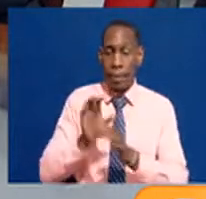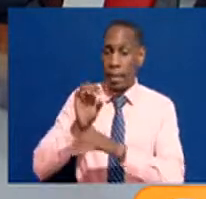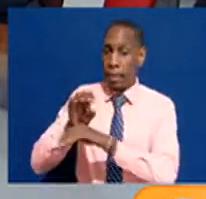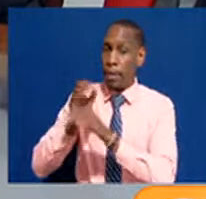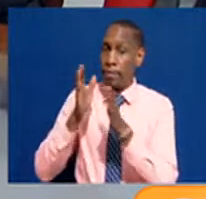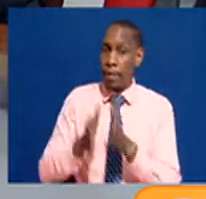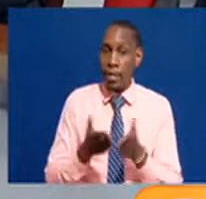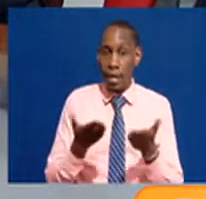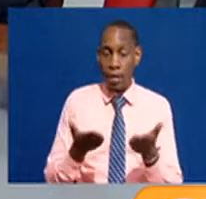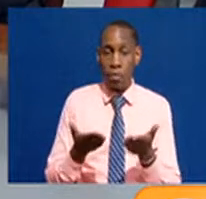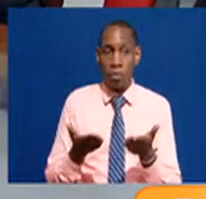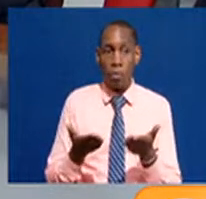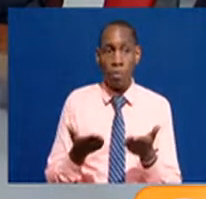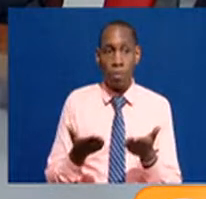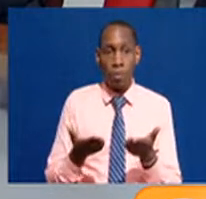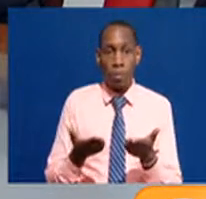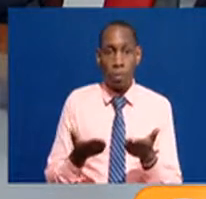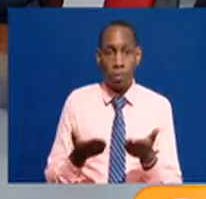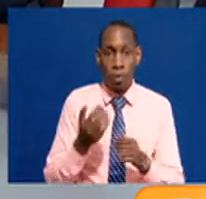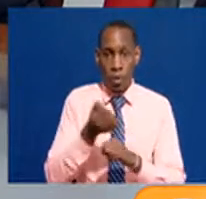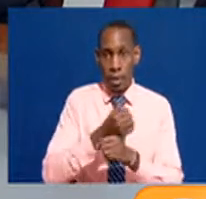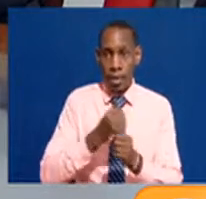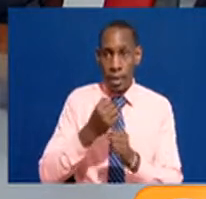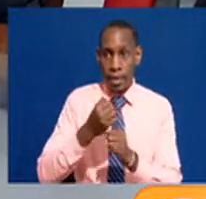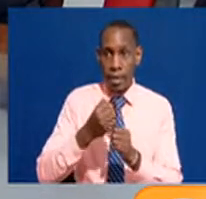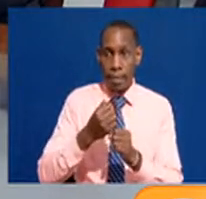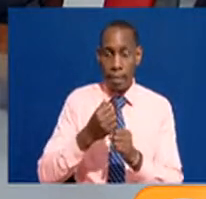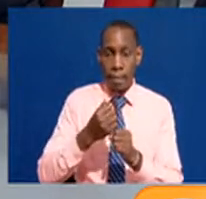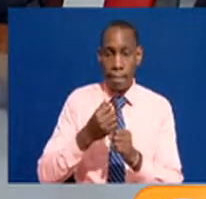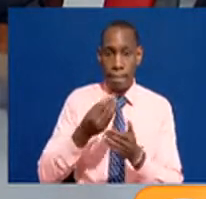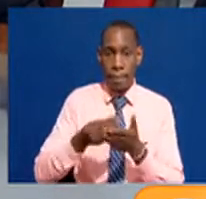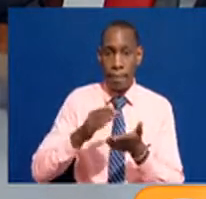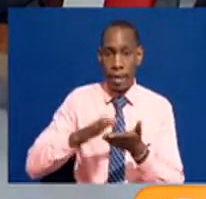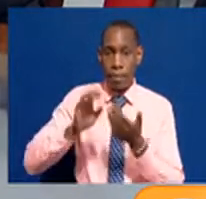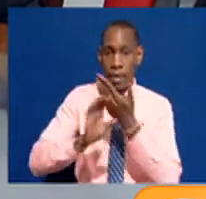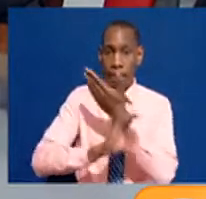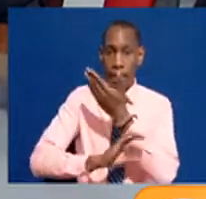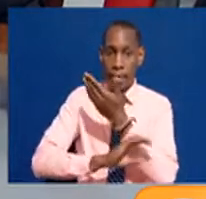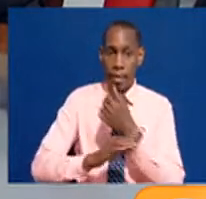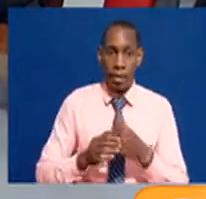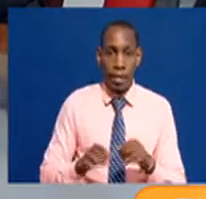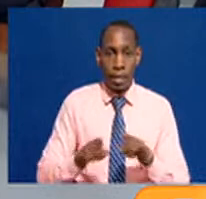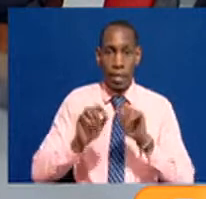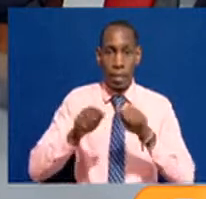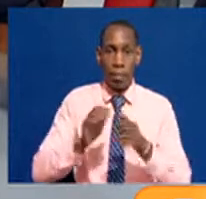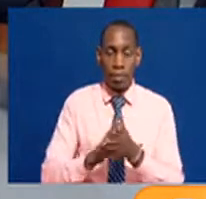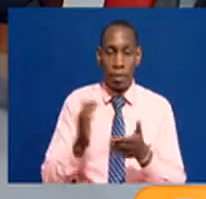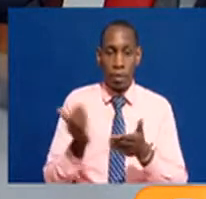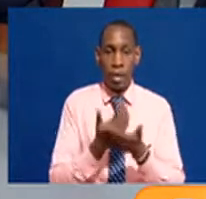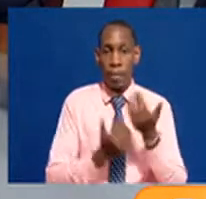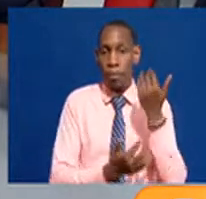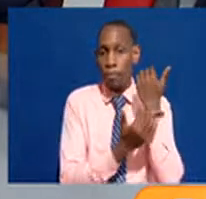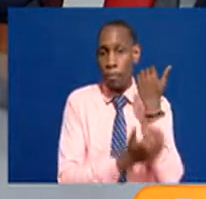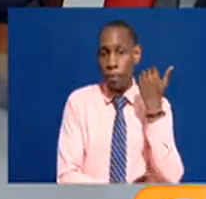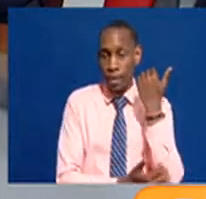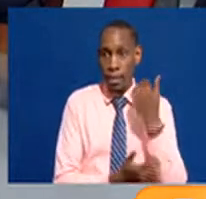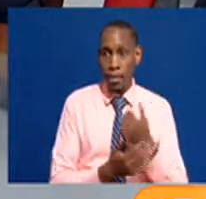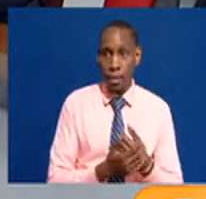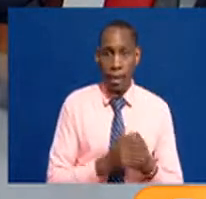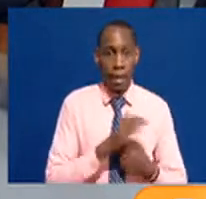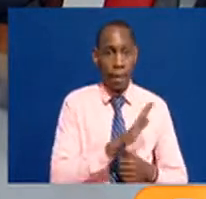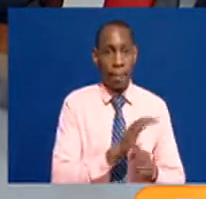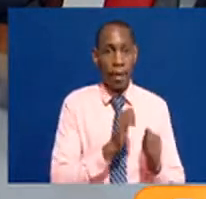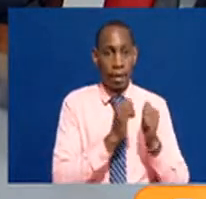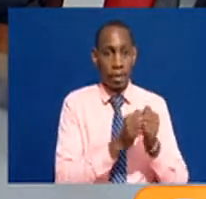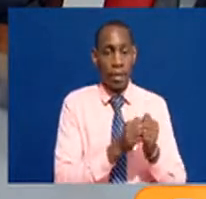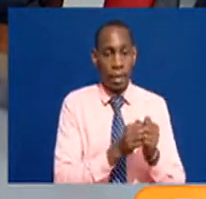how we are going to create more money for this country so that we can eradicate poverty. So even